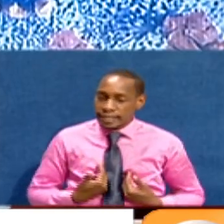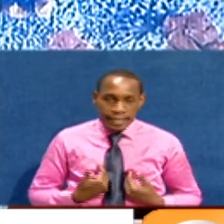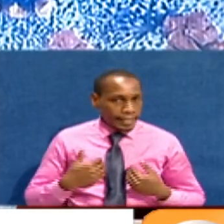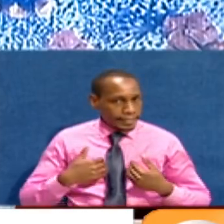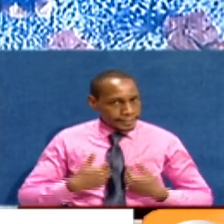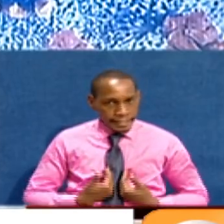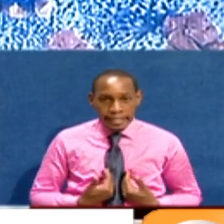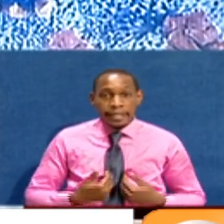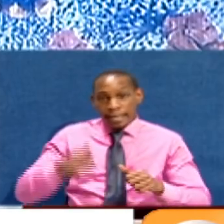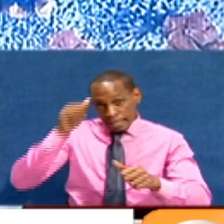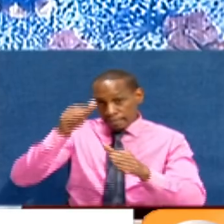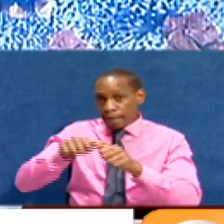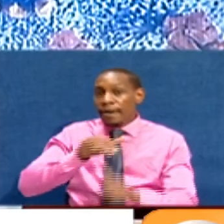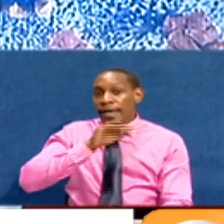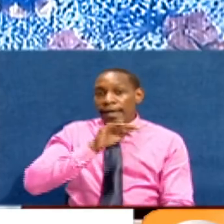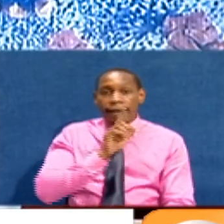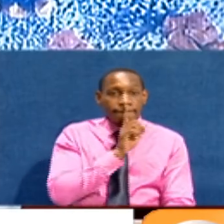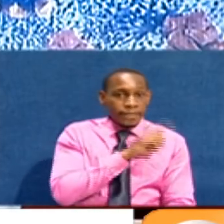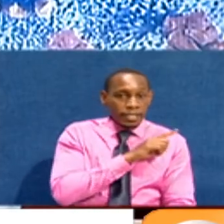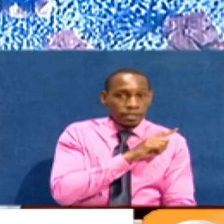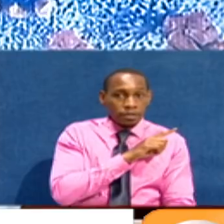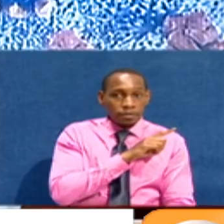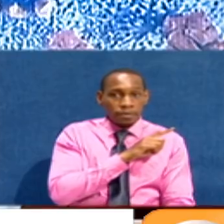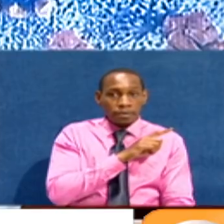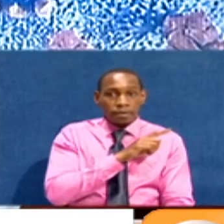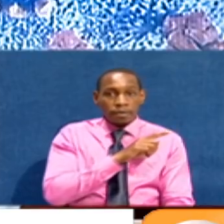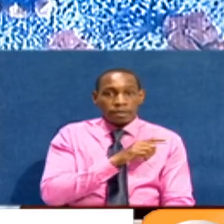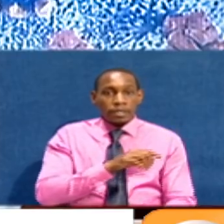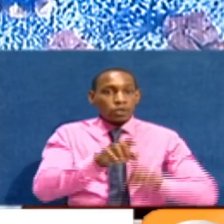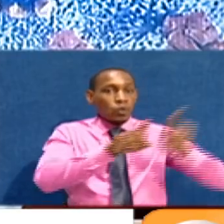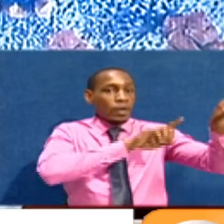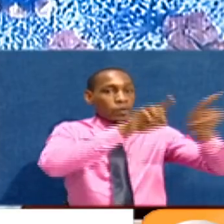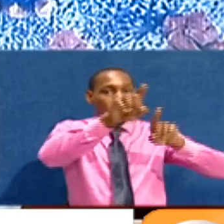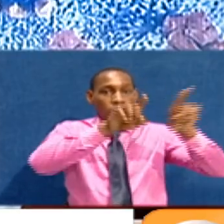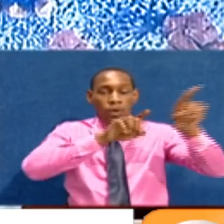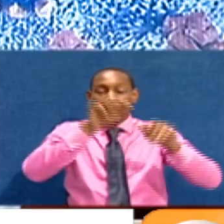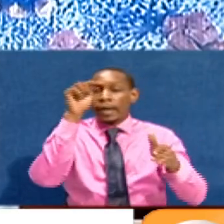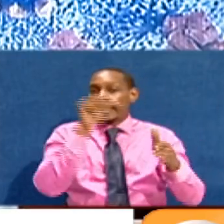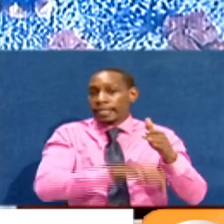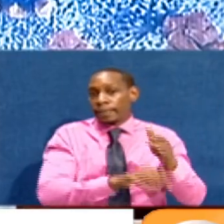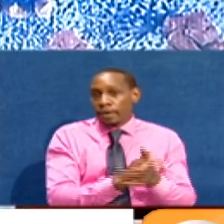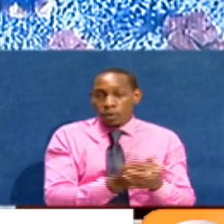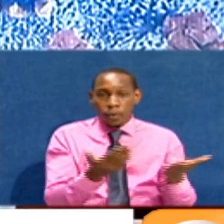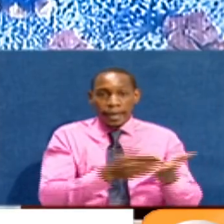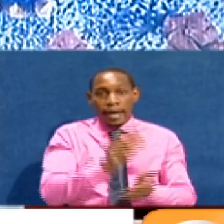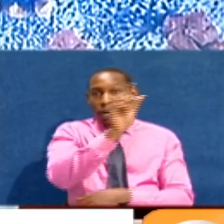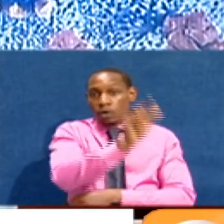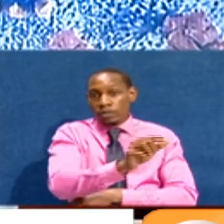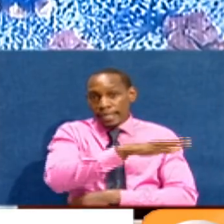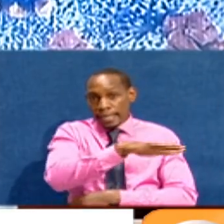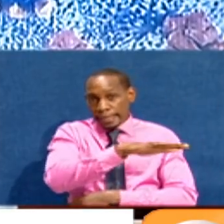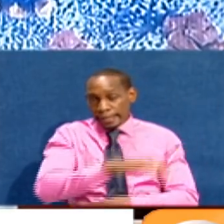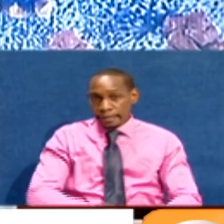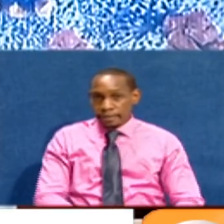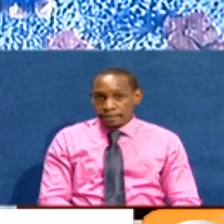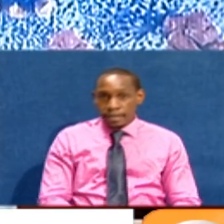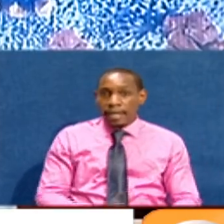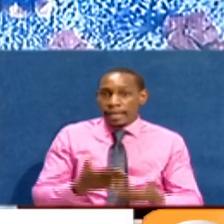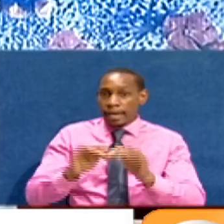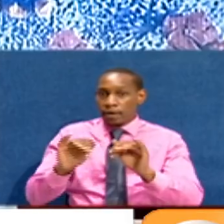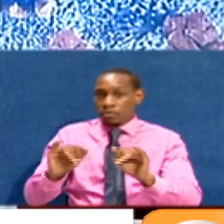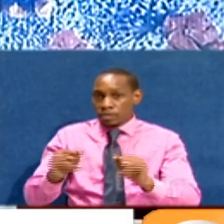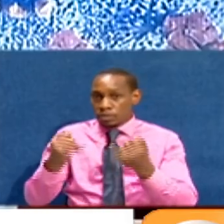fatigue. Remember, he had just completed a very, very extensive tour of the coast. And